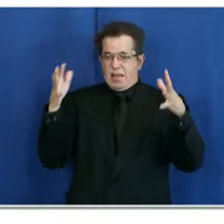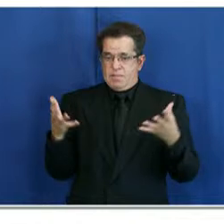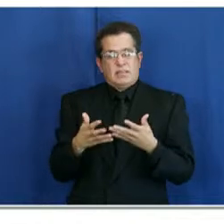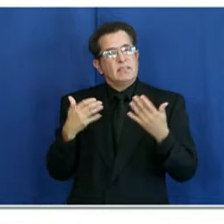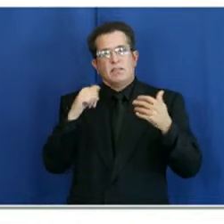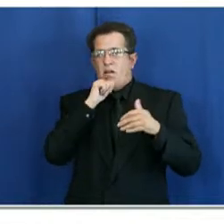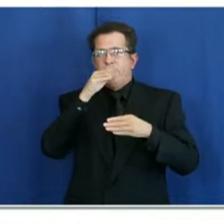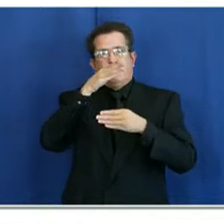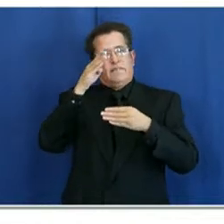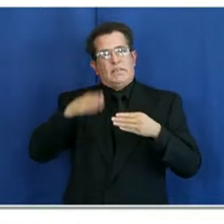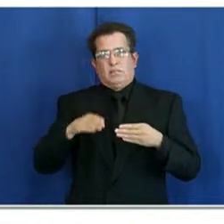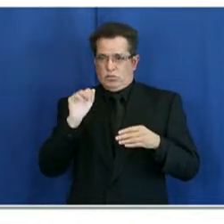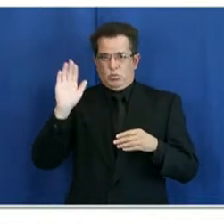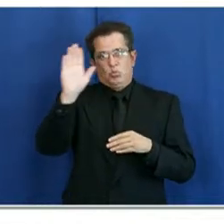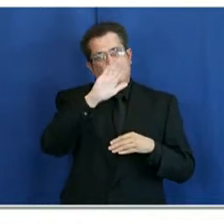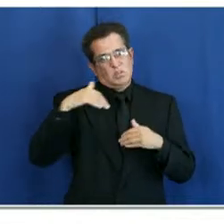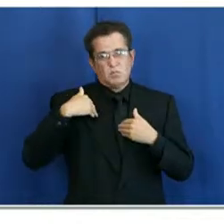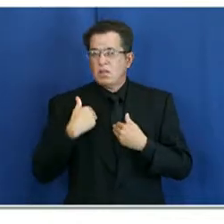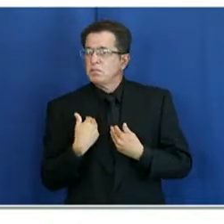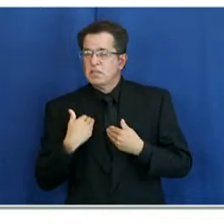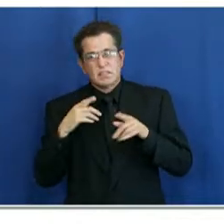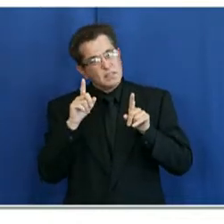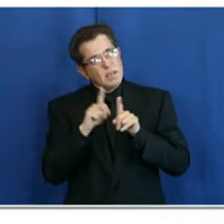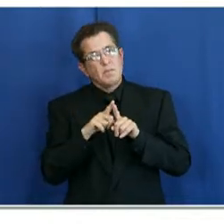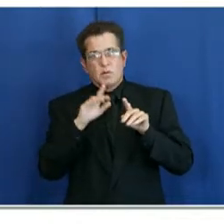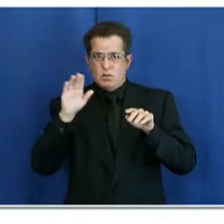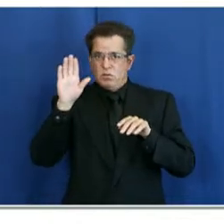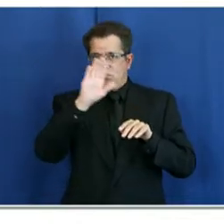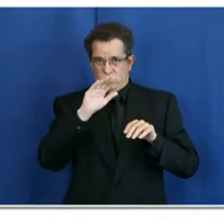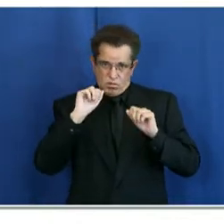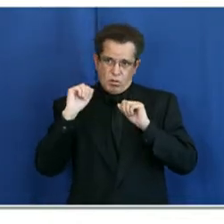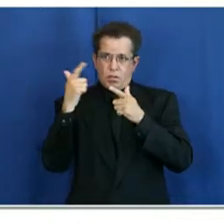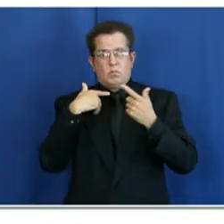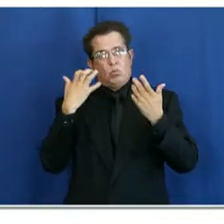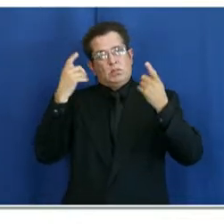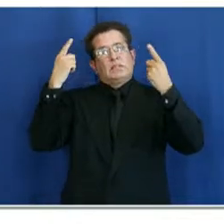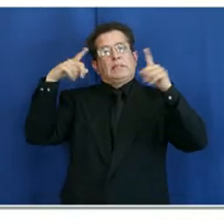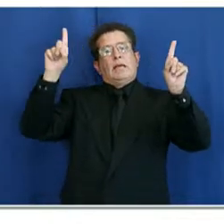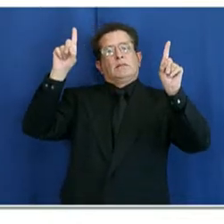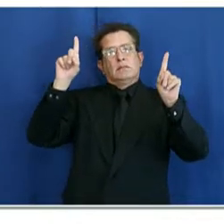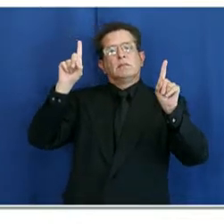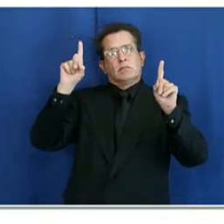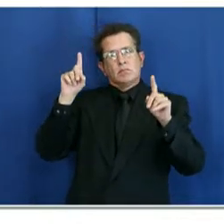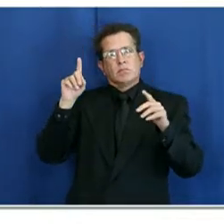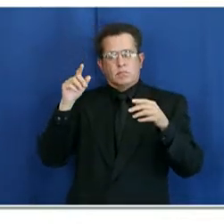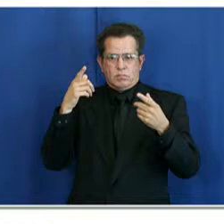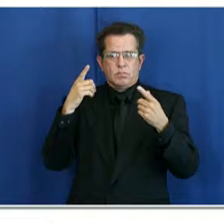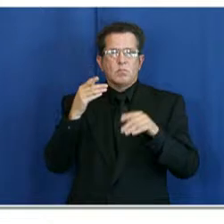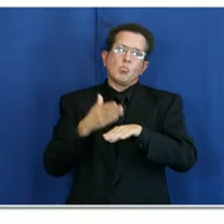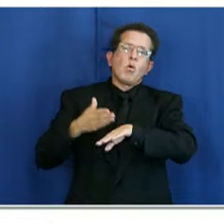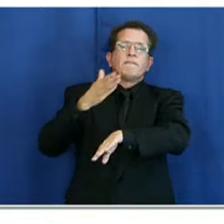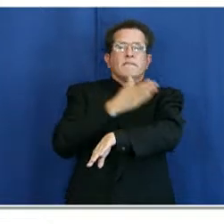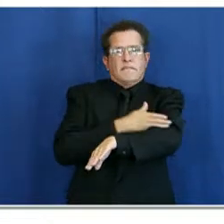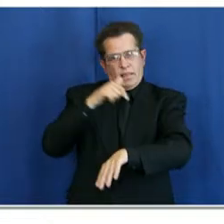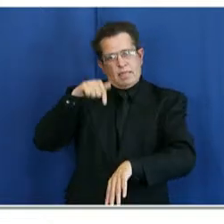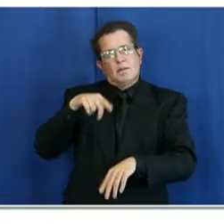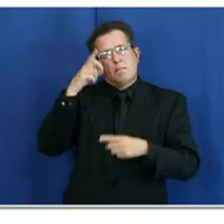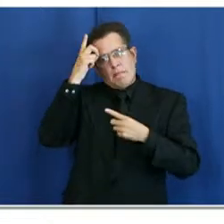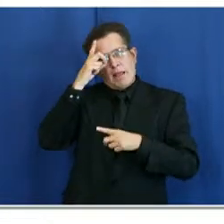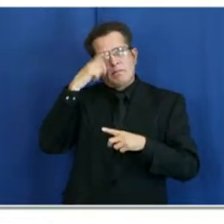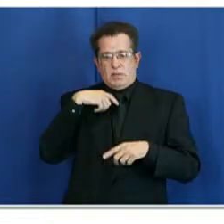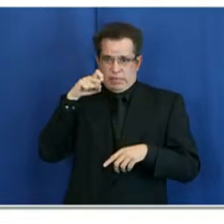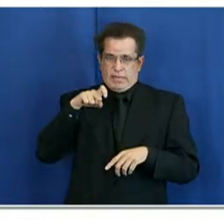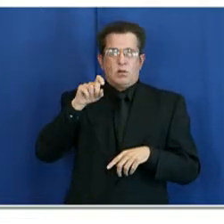a tremendous role to play in our collective regional success to get through this pandemic. And keeping up the momentum